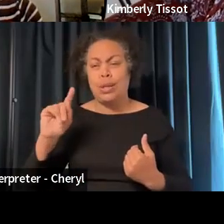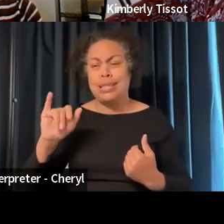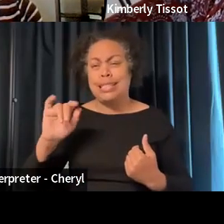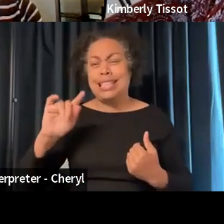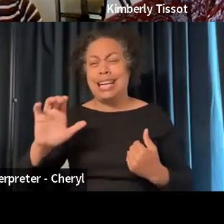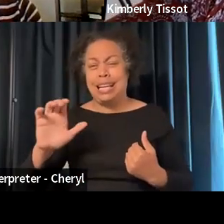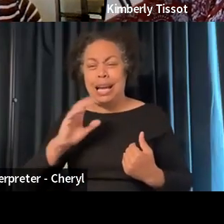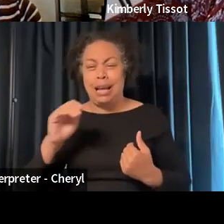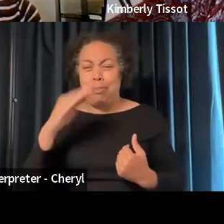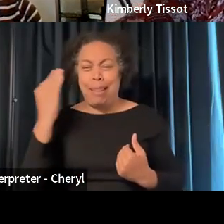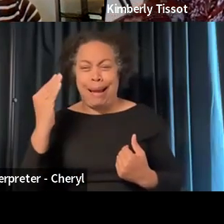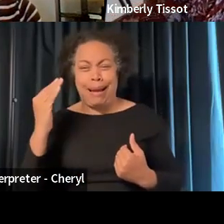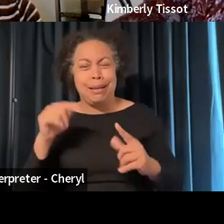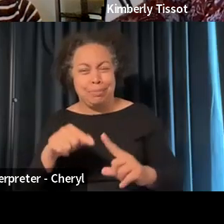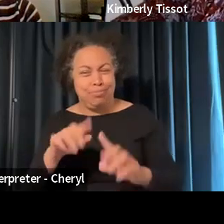idea what else I'm supposed to say.